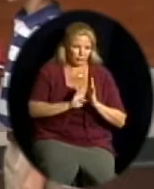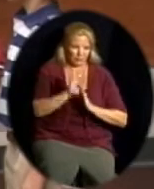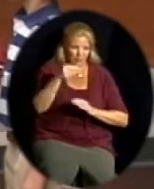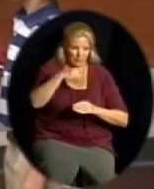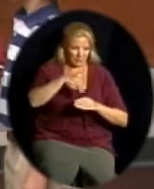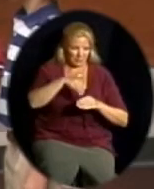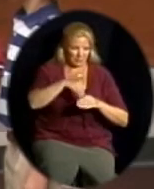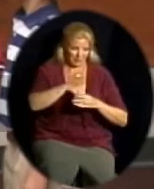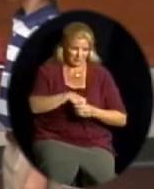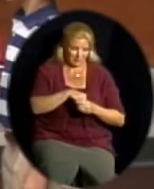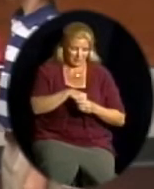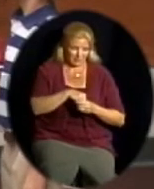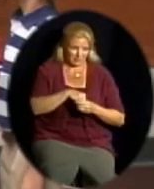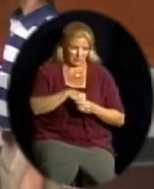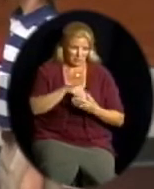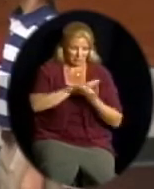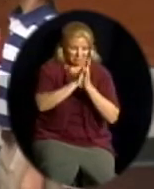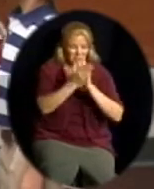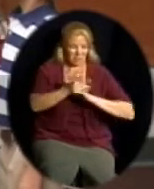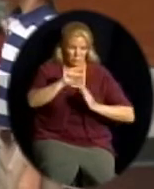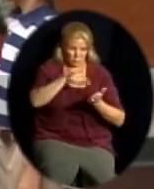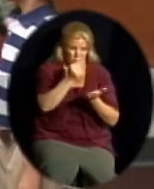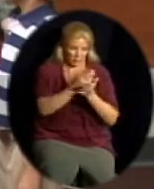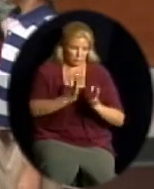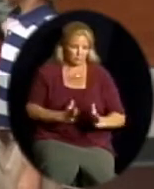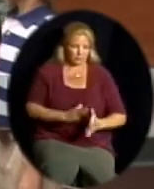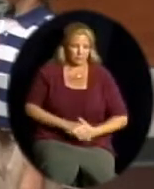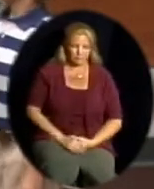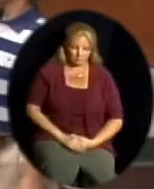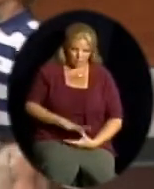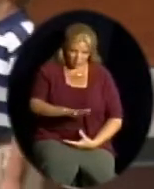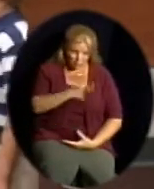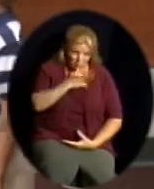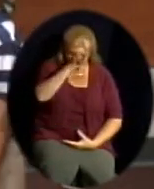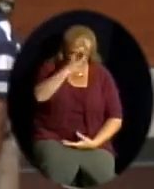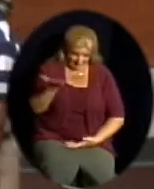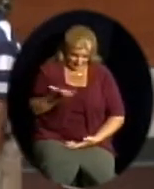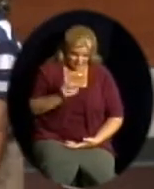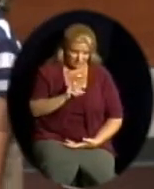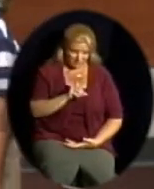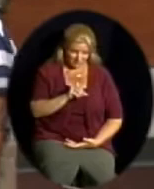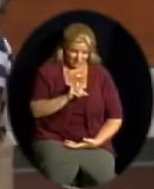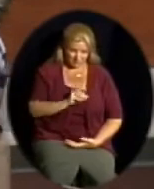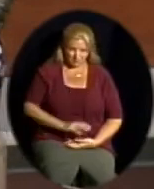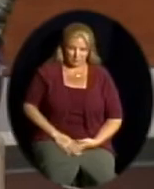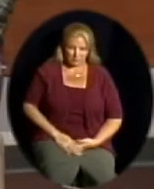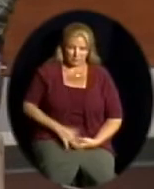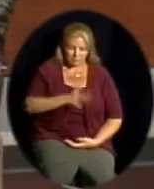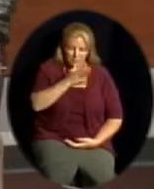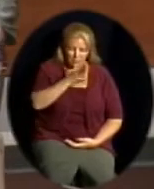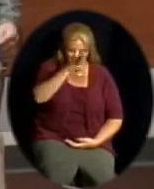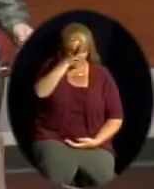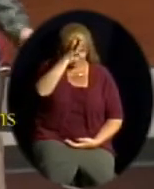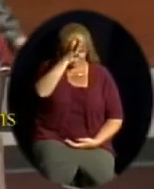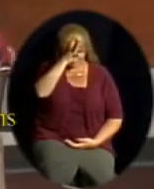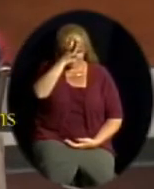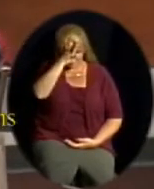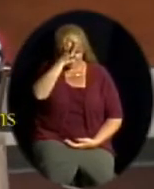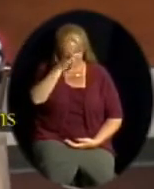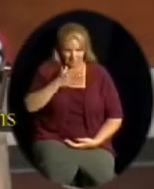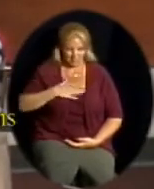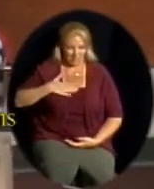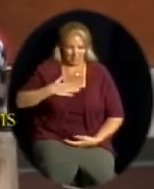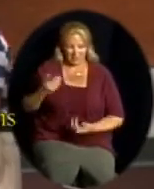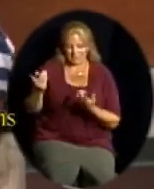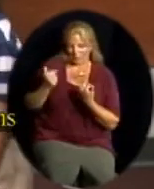have parents with you today? Grayson? Would you like to ask your mom and dad to stand up? Mom and Dad, can you please come up?